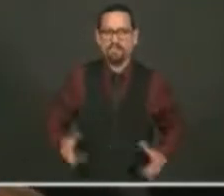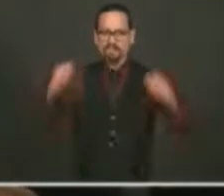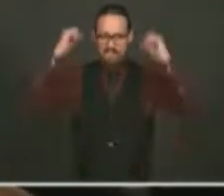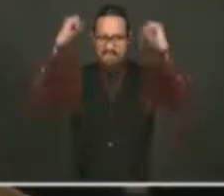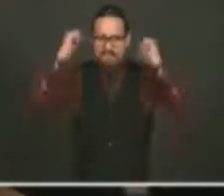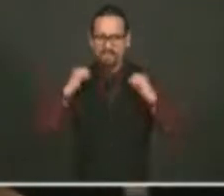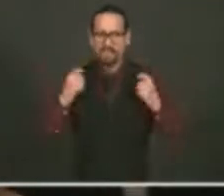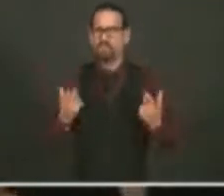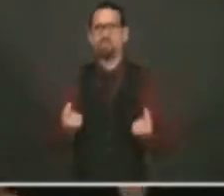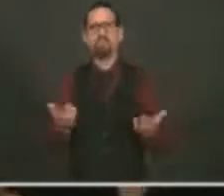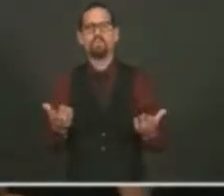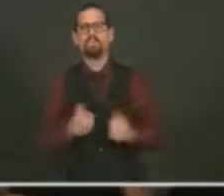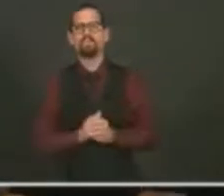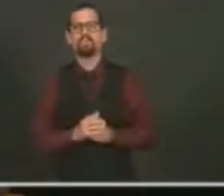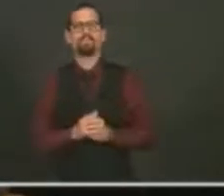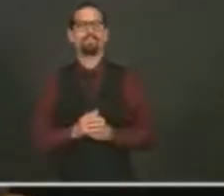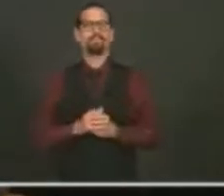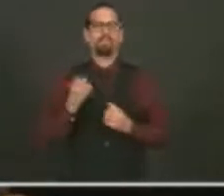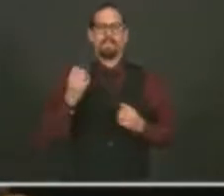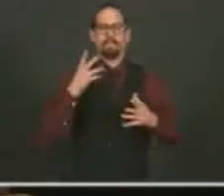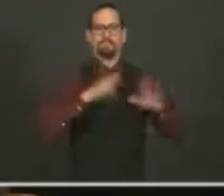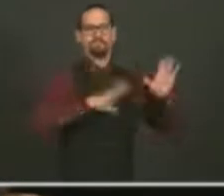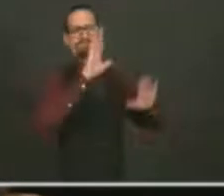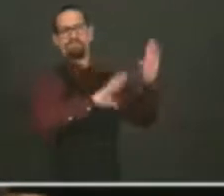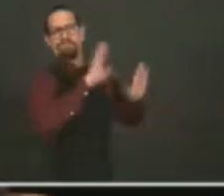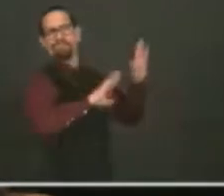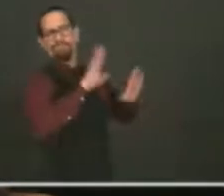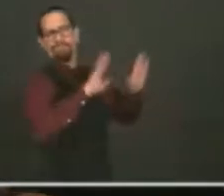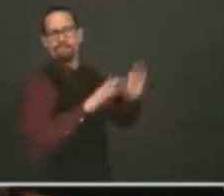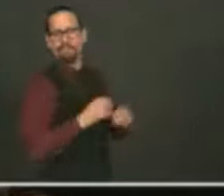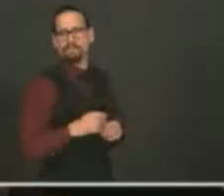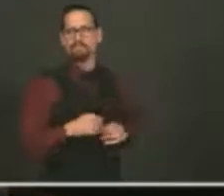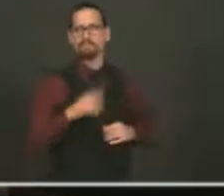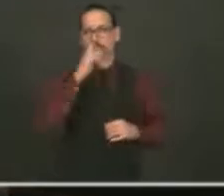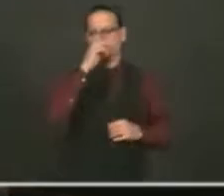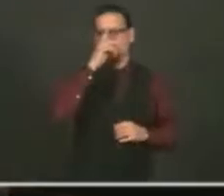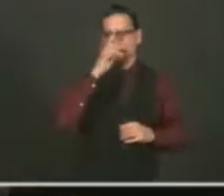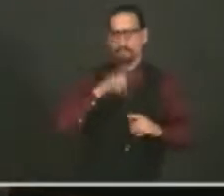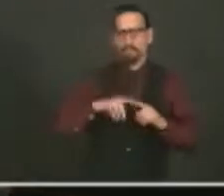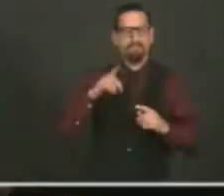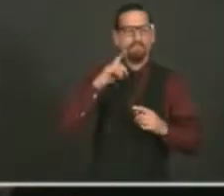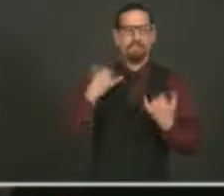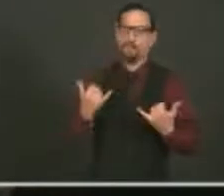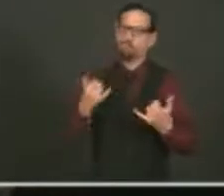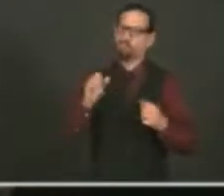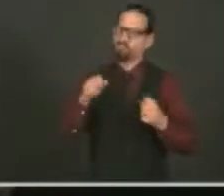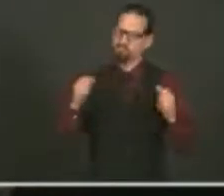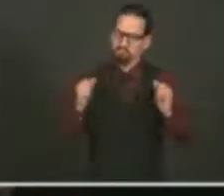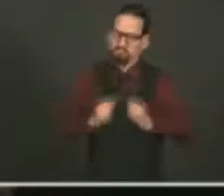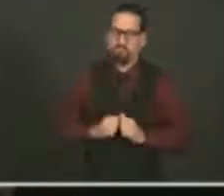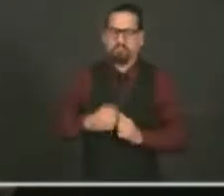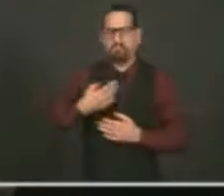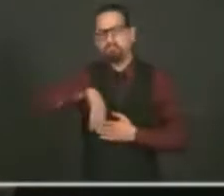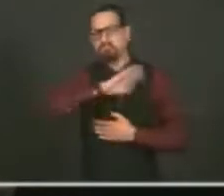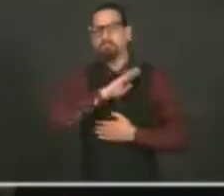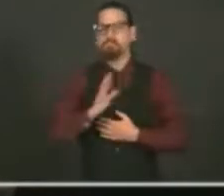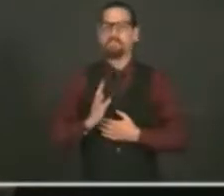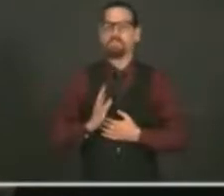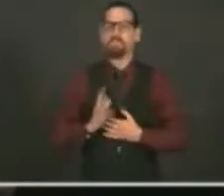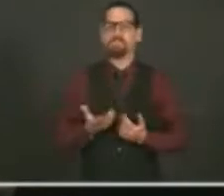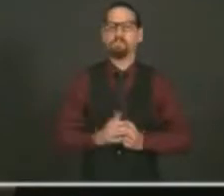Governor, I just got a message. Could you just answer that at the podium, Governor? Yes, for now, the answer is bundle